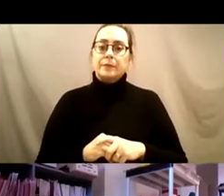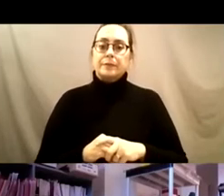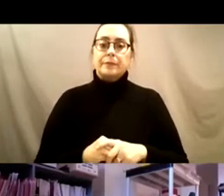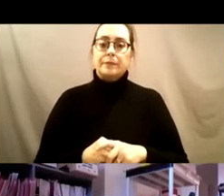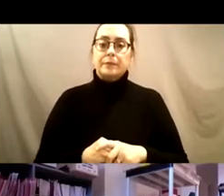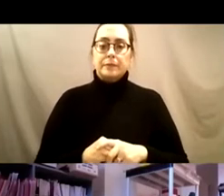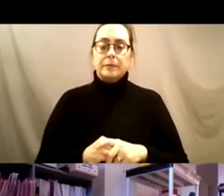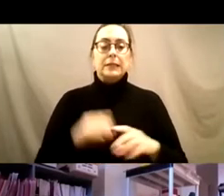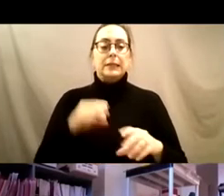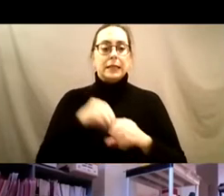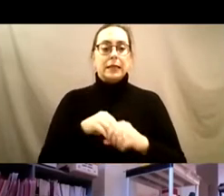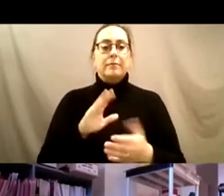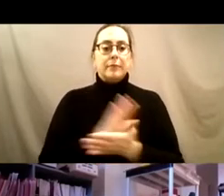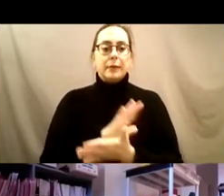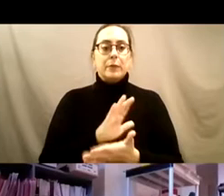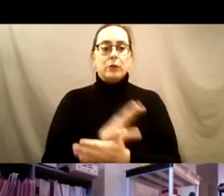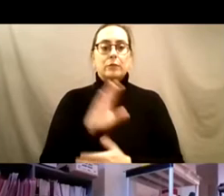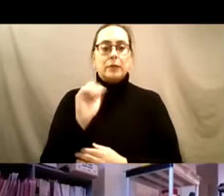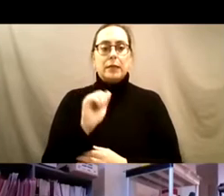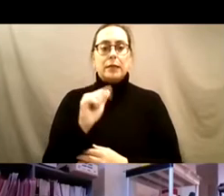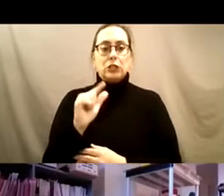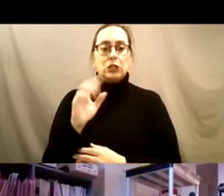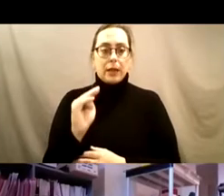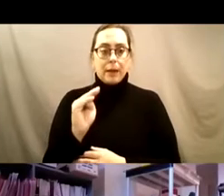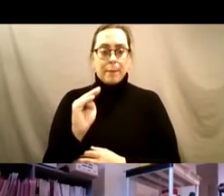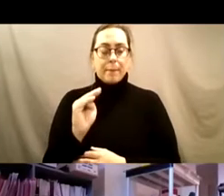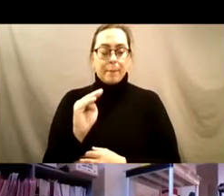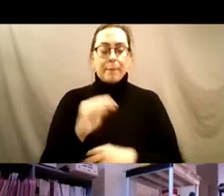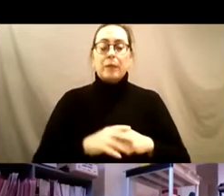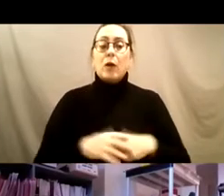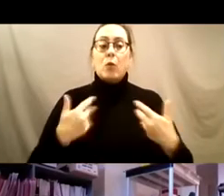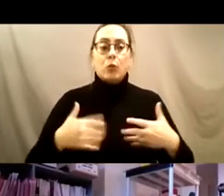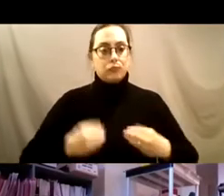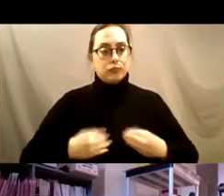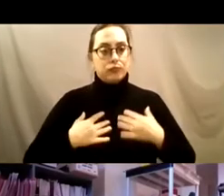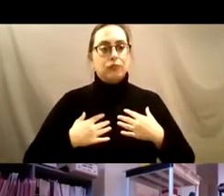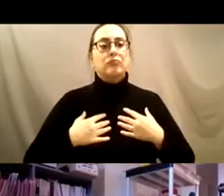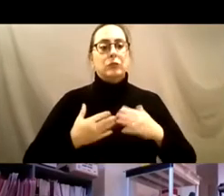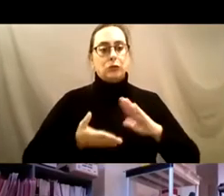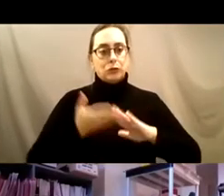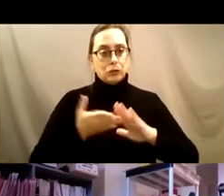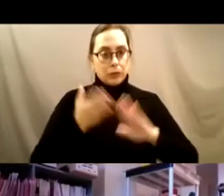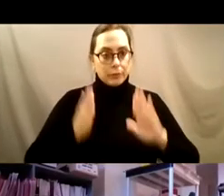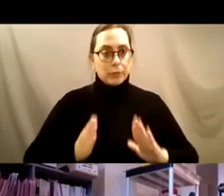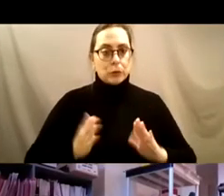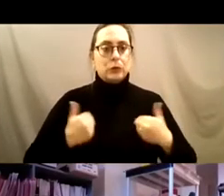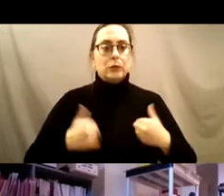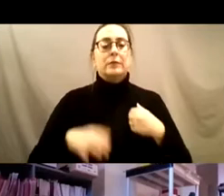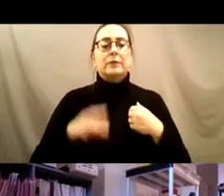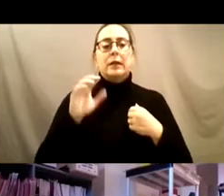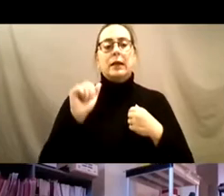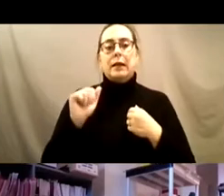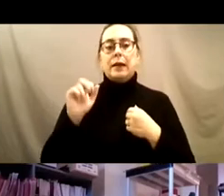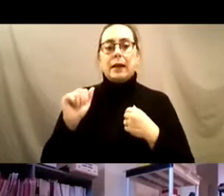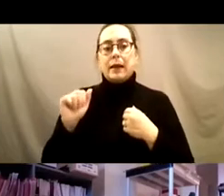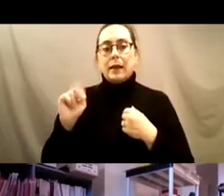papers. It's been my honor to serve as the chair of Arts Accessibility Network Manitoba for the